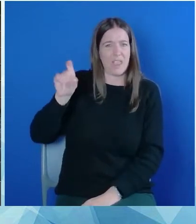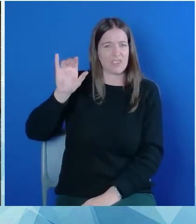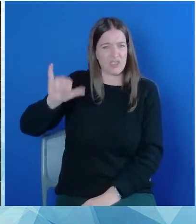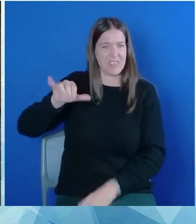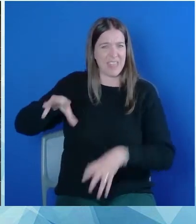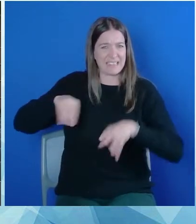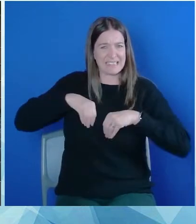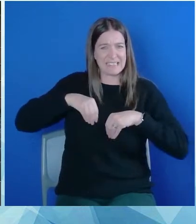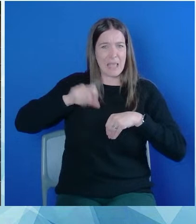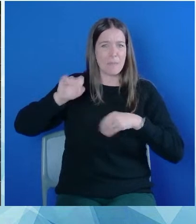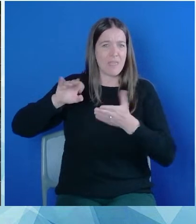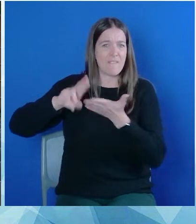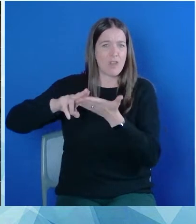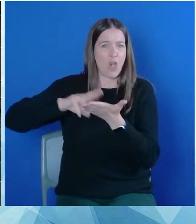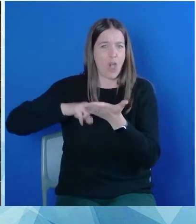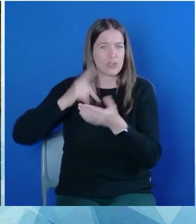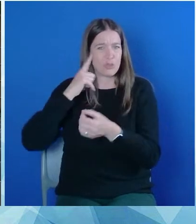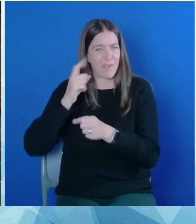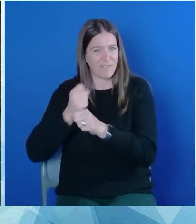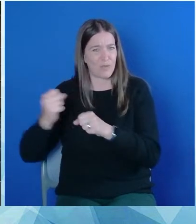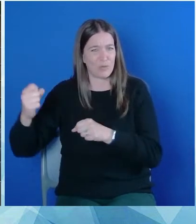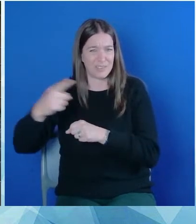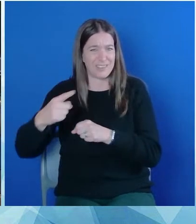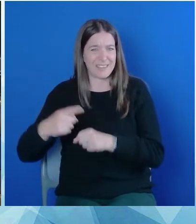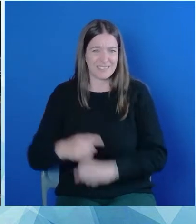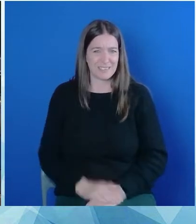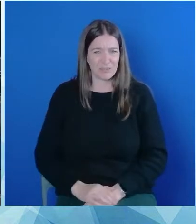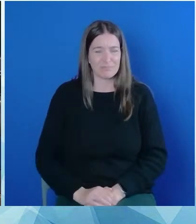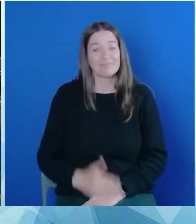time. Thank you.